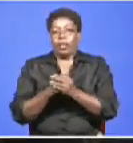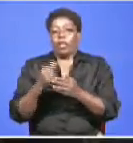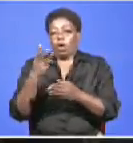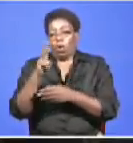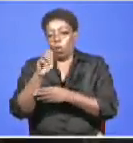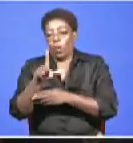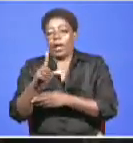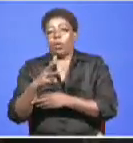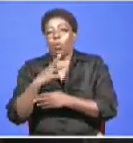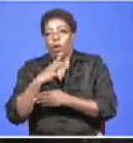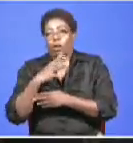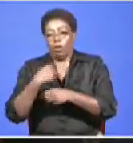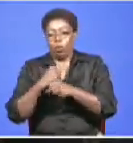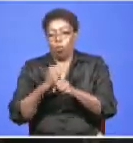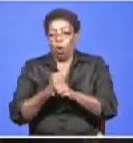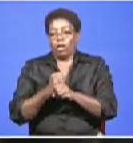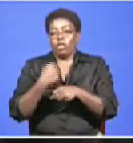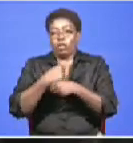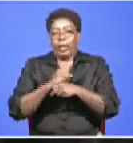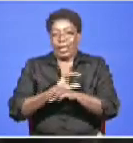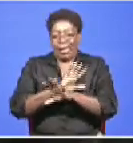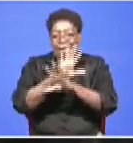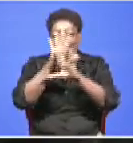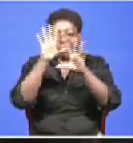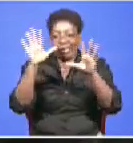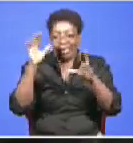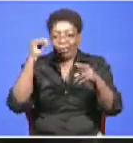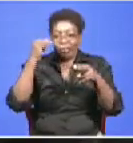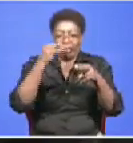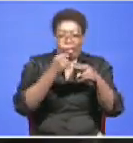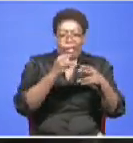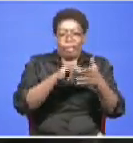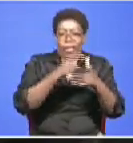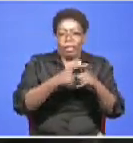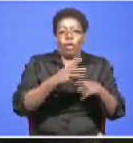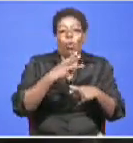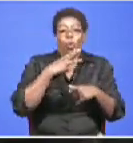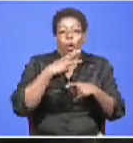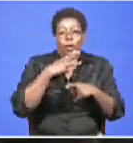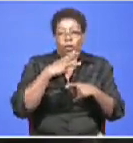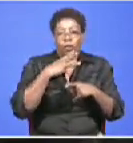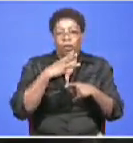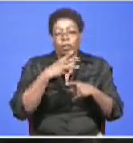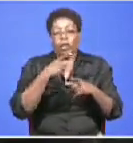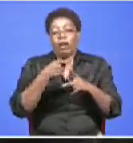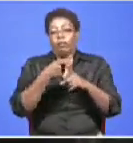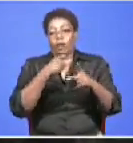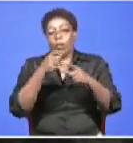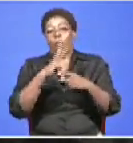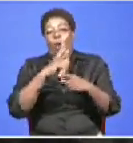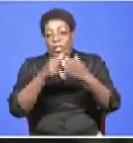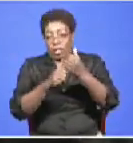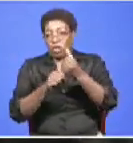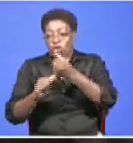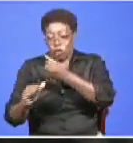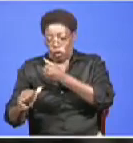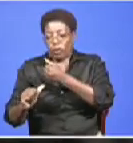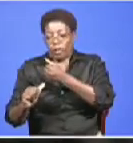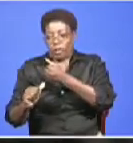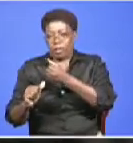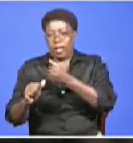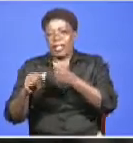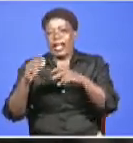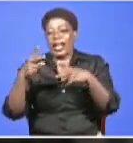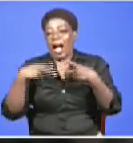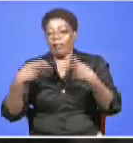water. And we want to make a clear distinction between the water you get from water and sewage, which they will speak to, that